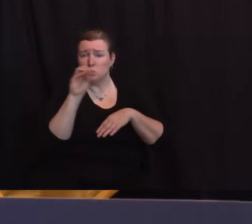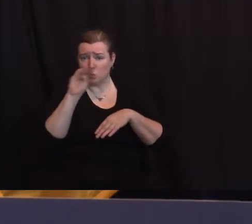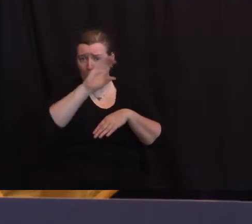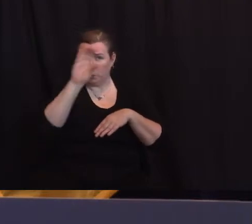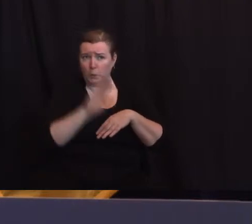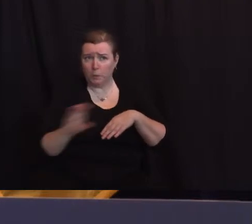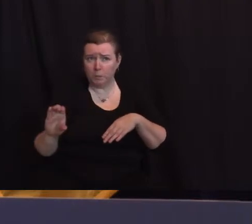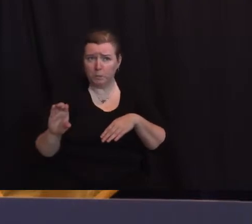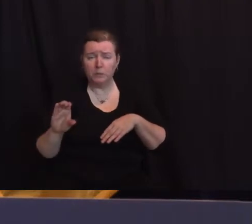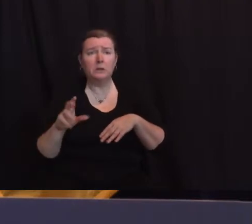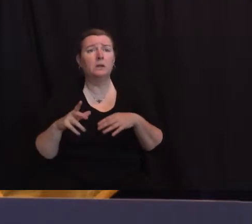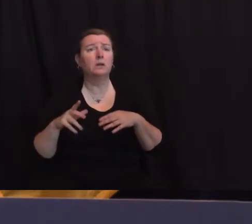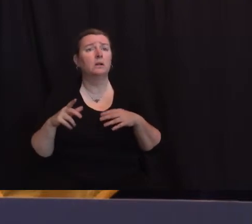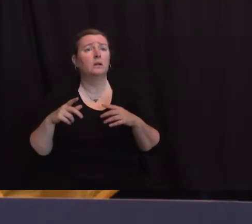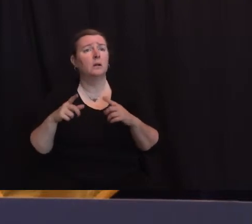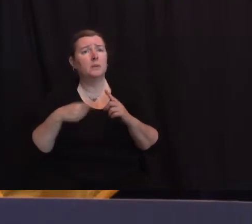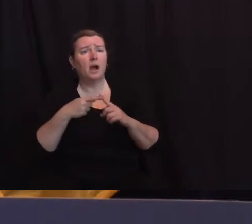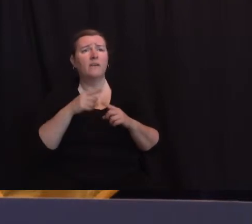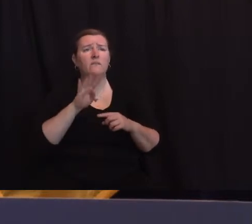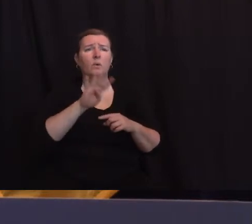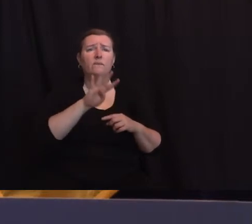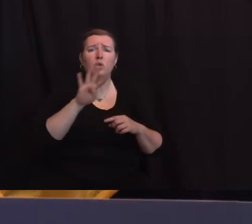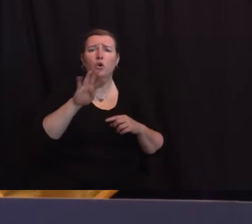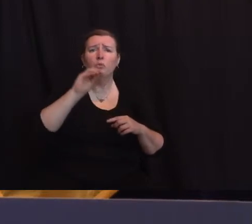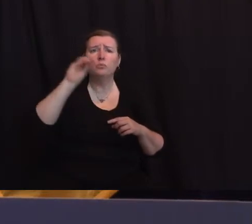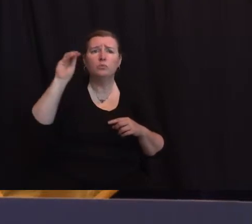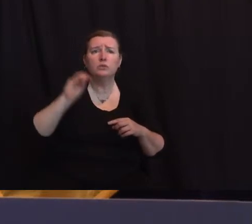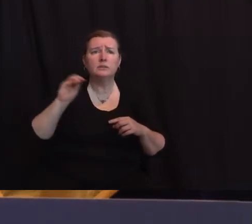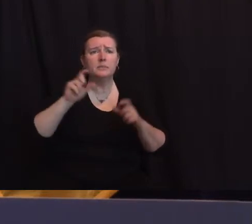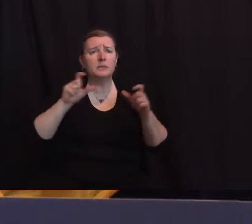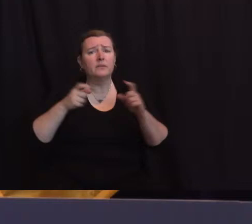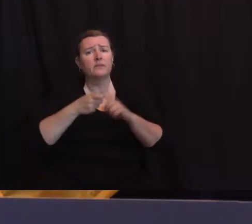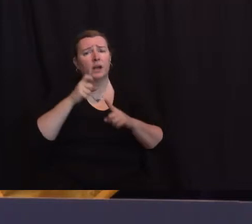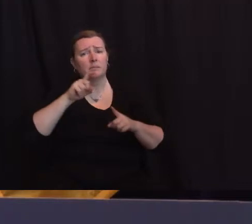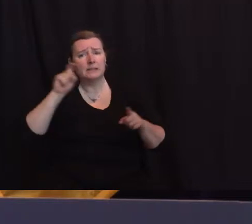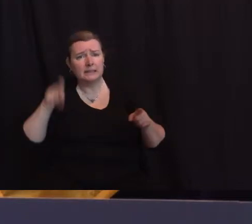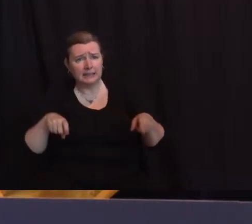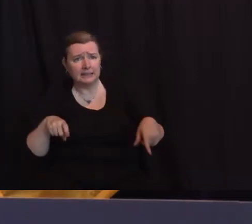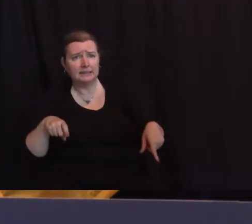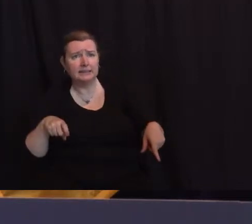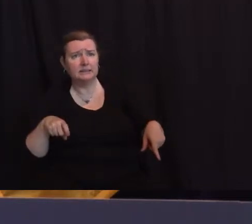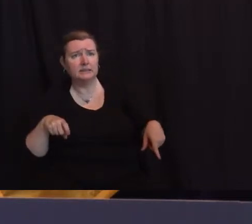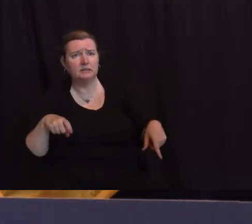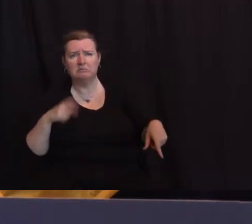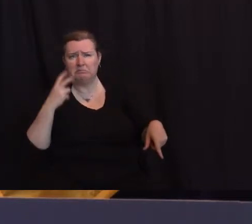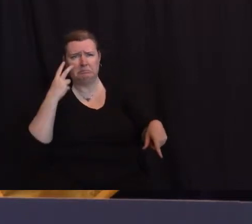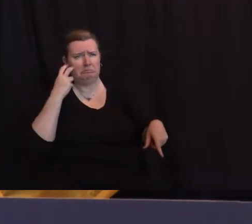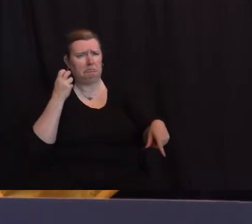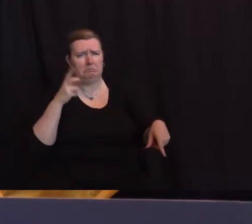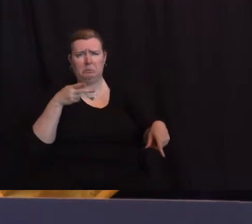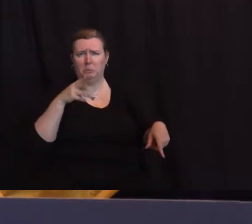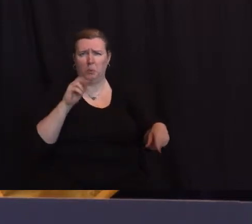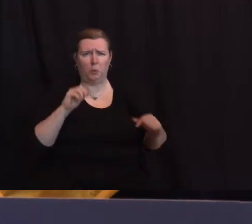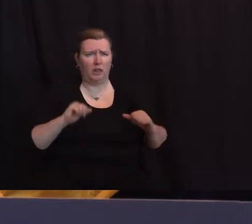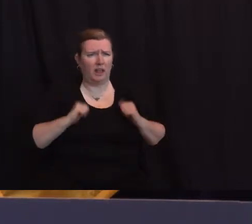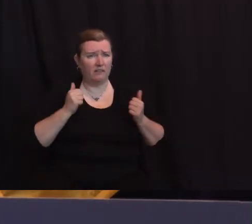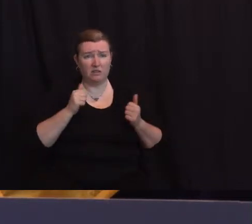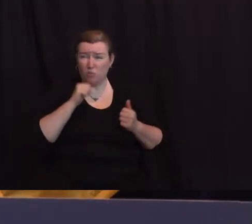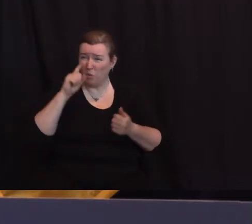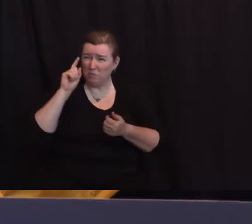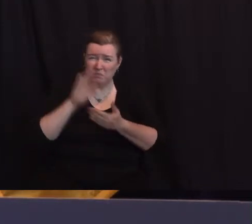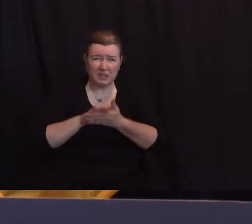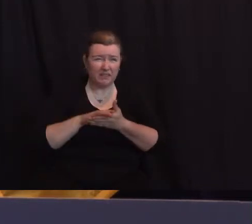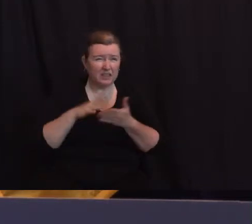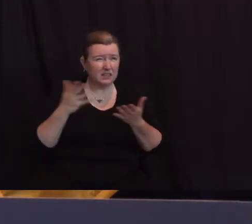number from Texas, about 44% of people being, I believe, pro-life. You were disbelieving of that number. Do you not believe that somebody can